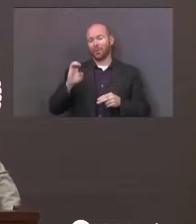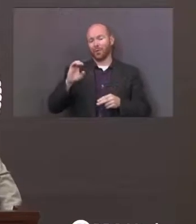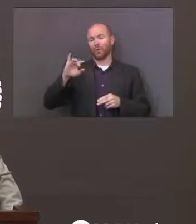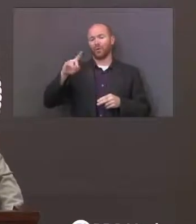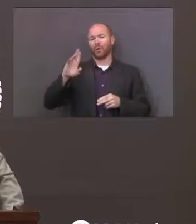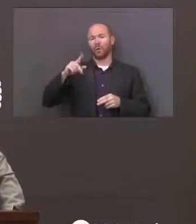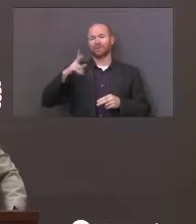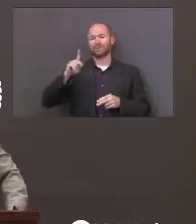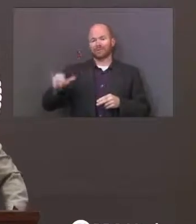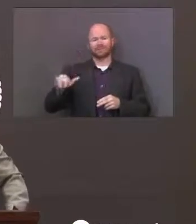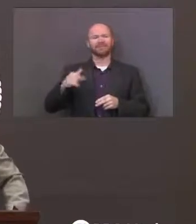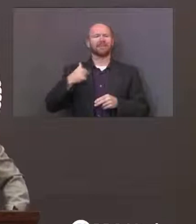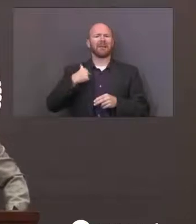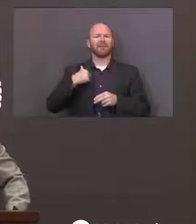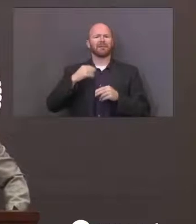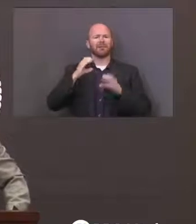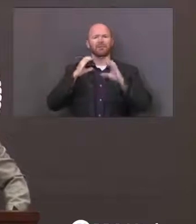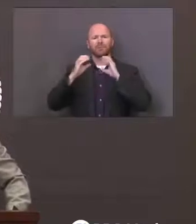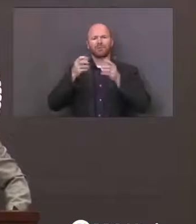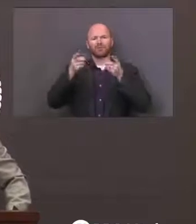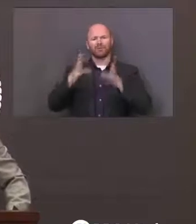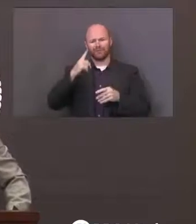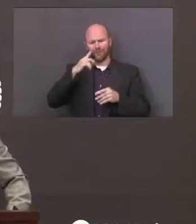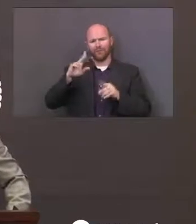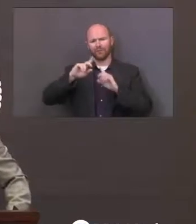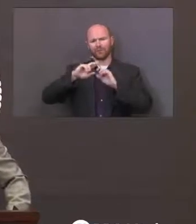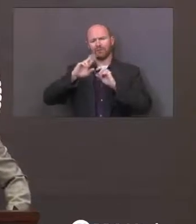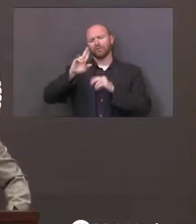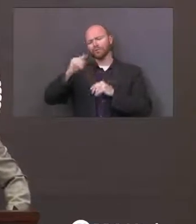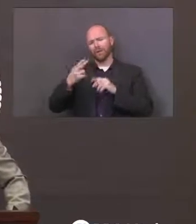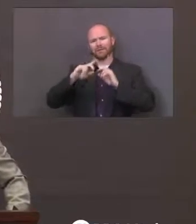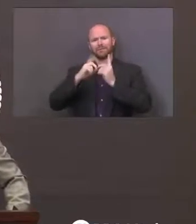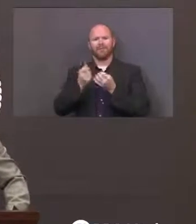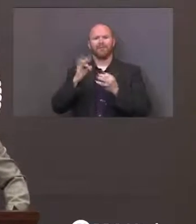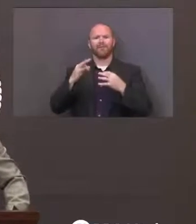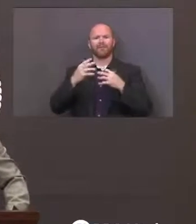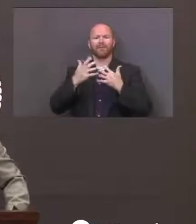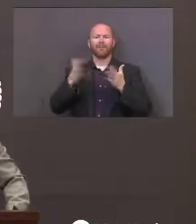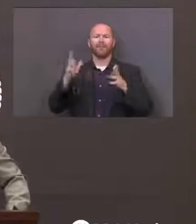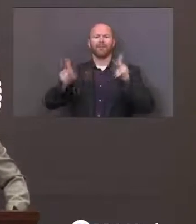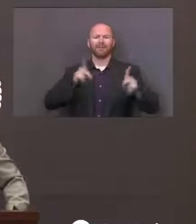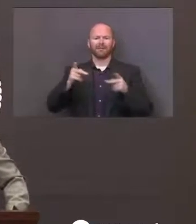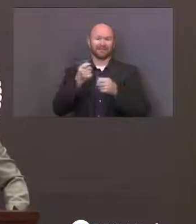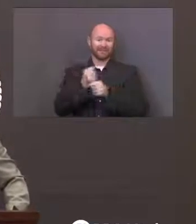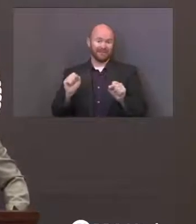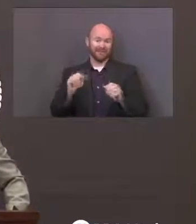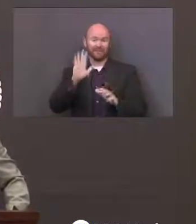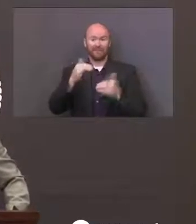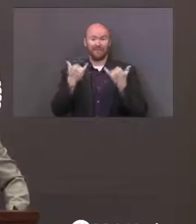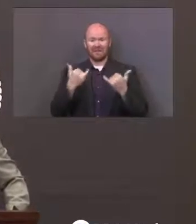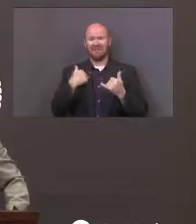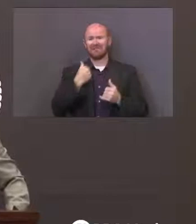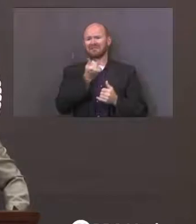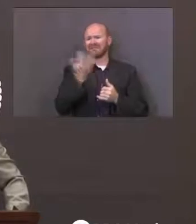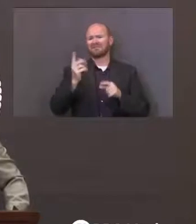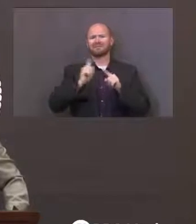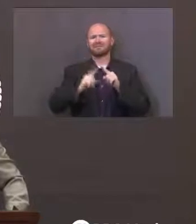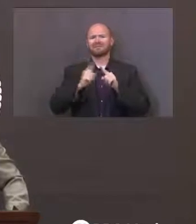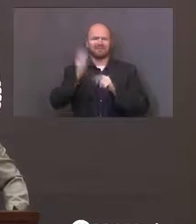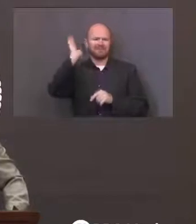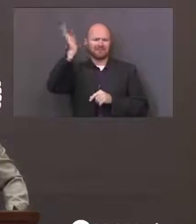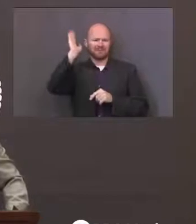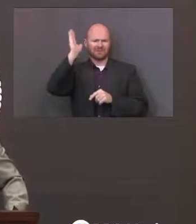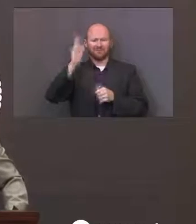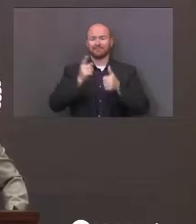Communications Director for the Utah Department of Public Safety. Today we are going to bring you a variety of speakers, including Dr. Angela